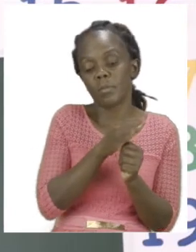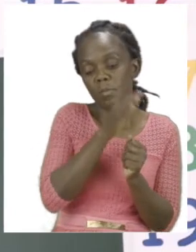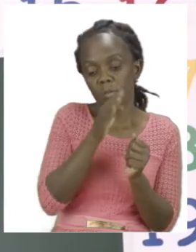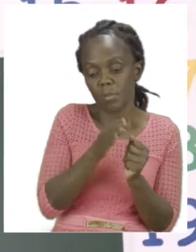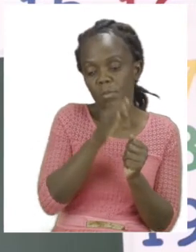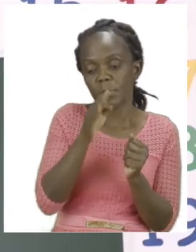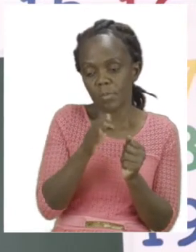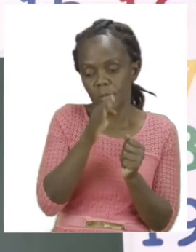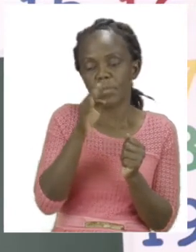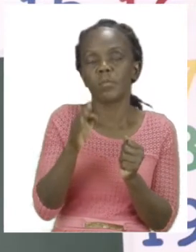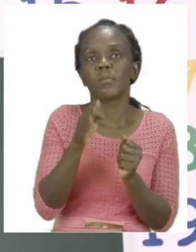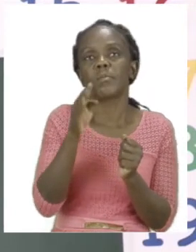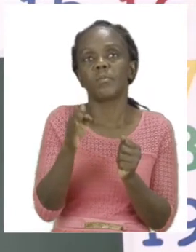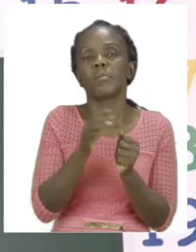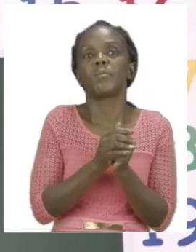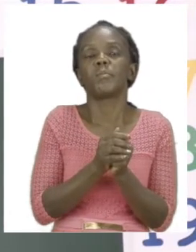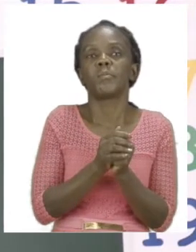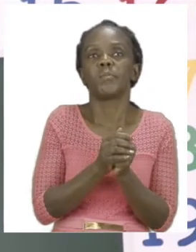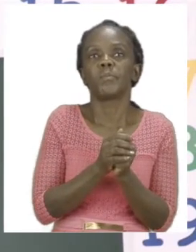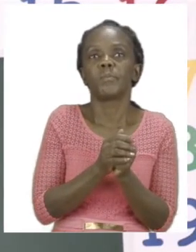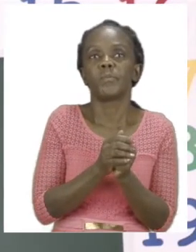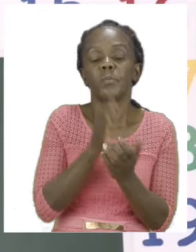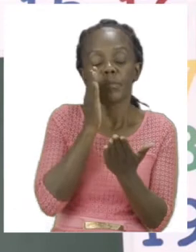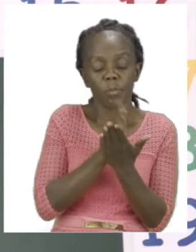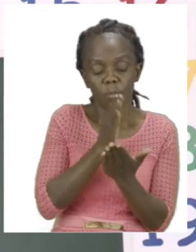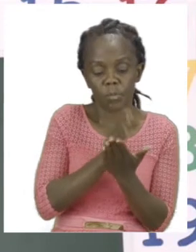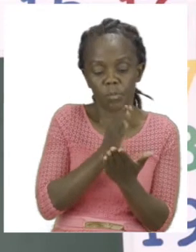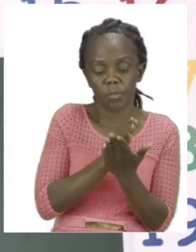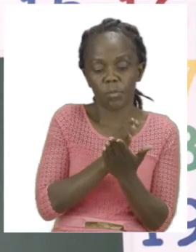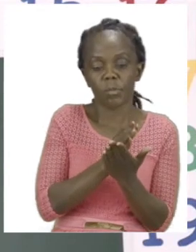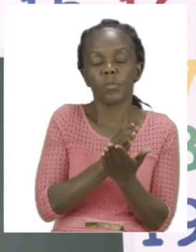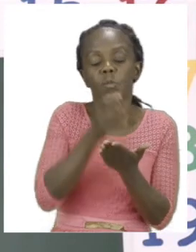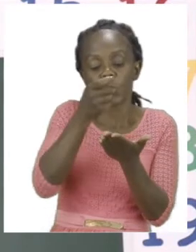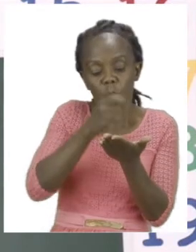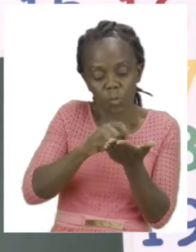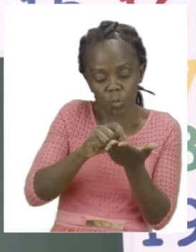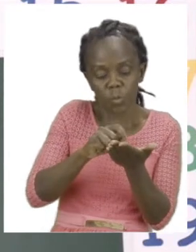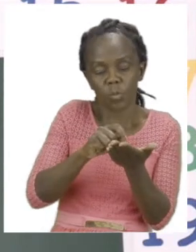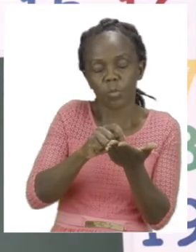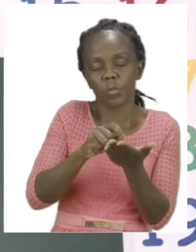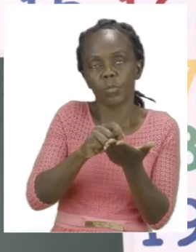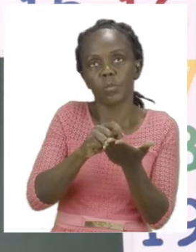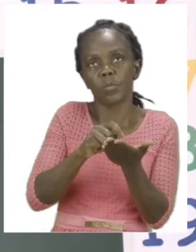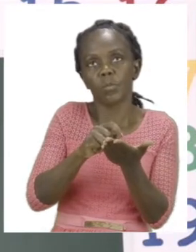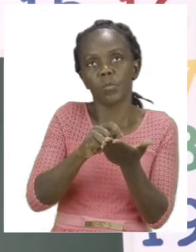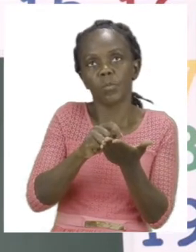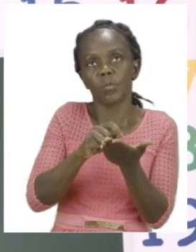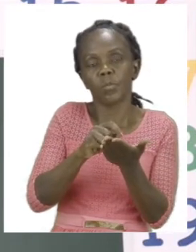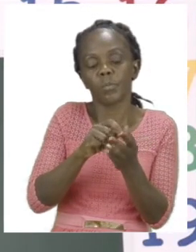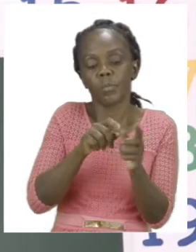complete. Well done, everyone. So make sure that you fill in the 1 and the 3 in the spaces